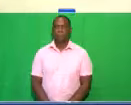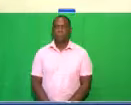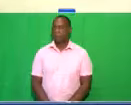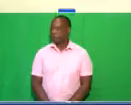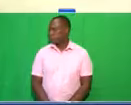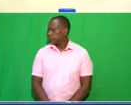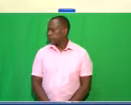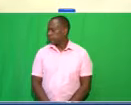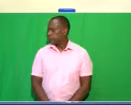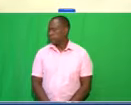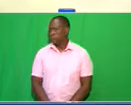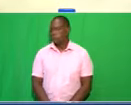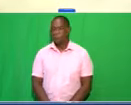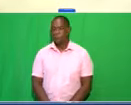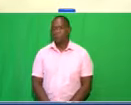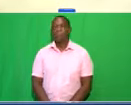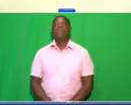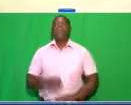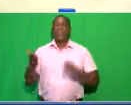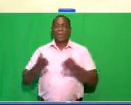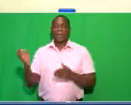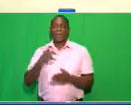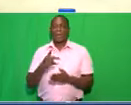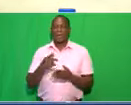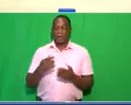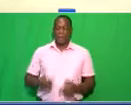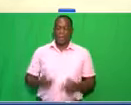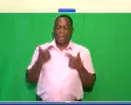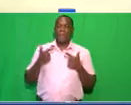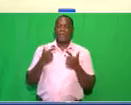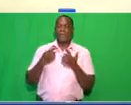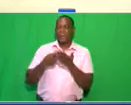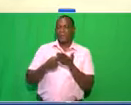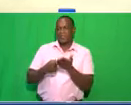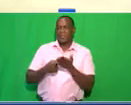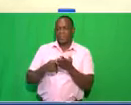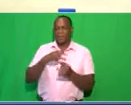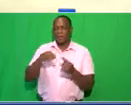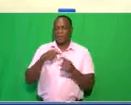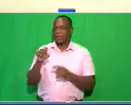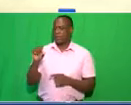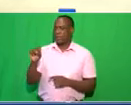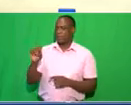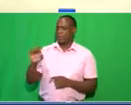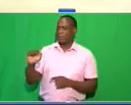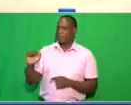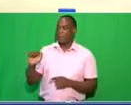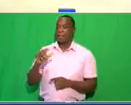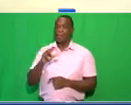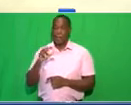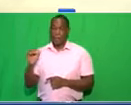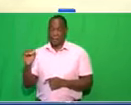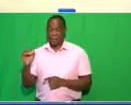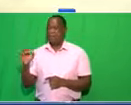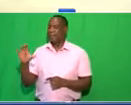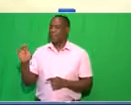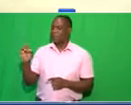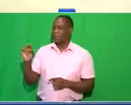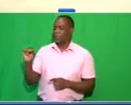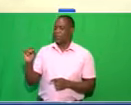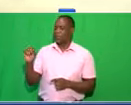Welcome back to a live consultation on the SEA and Concordat. This is the first of two consultations. The